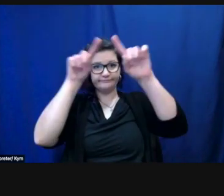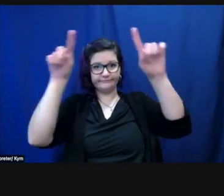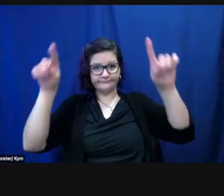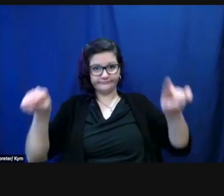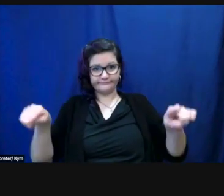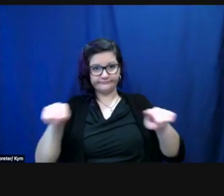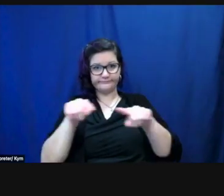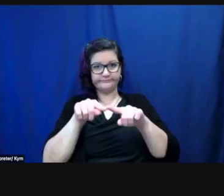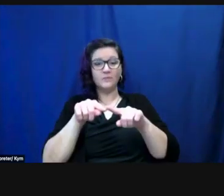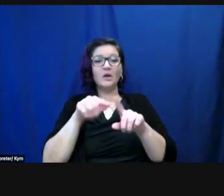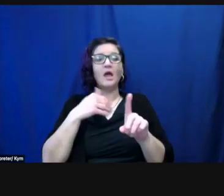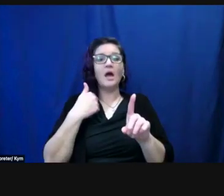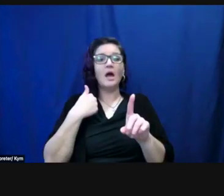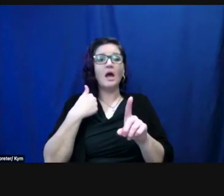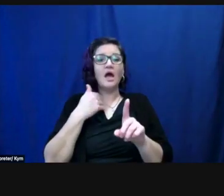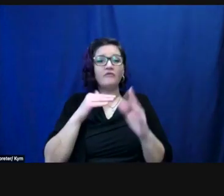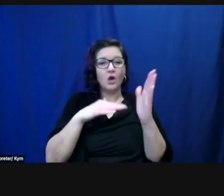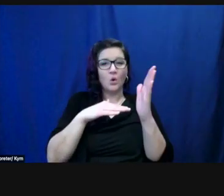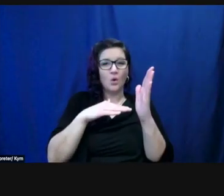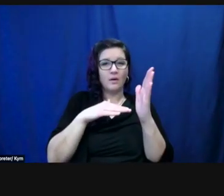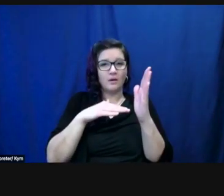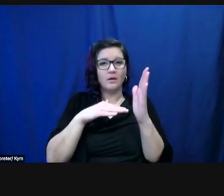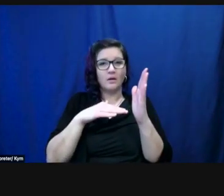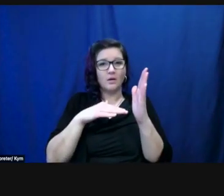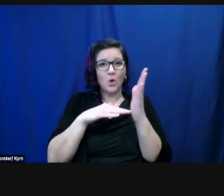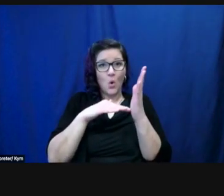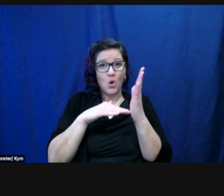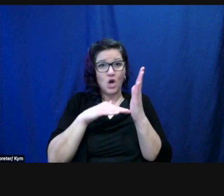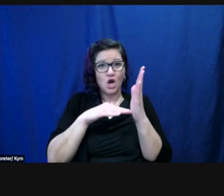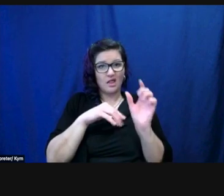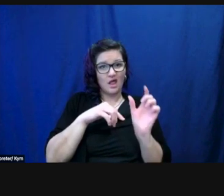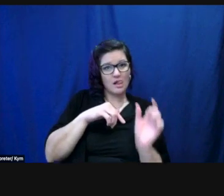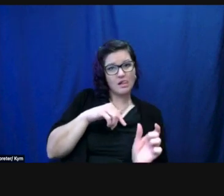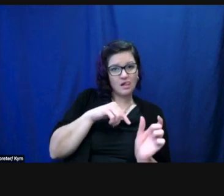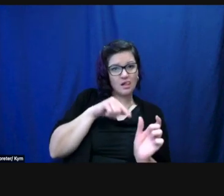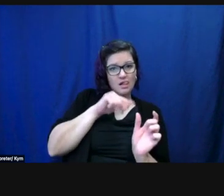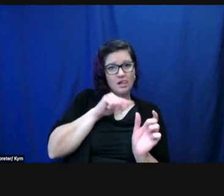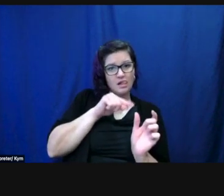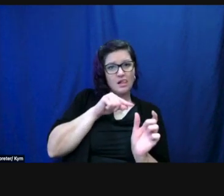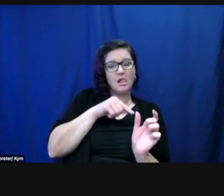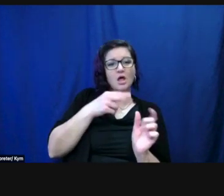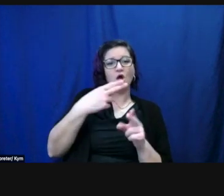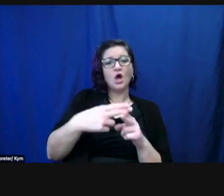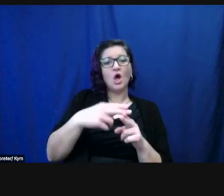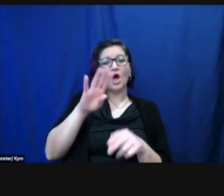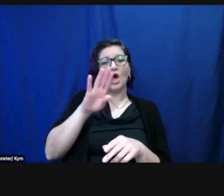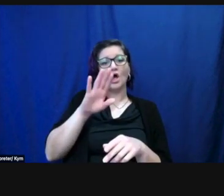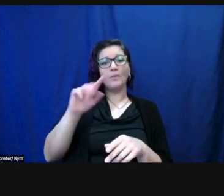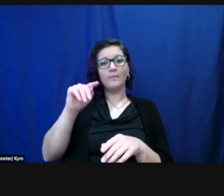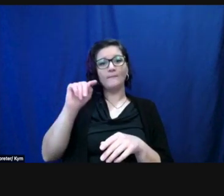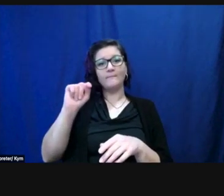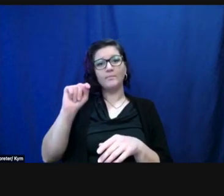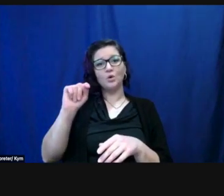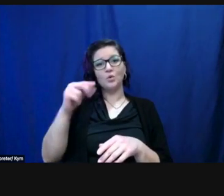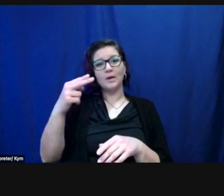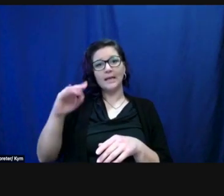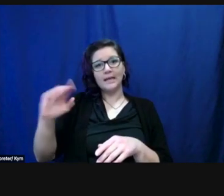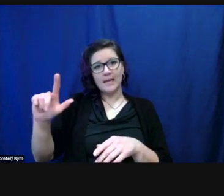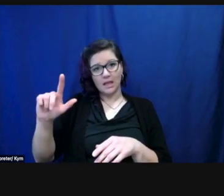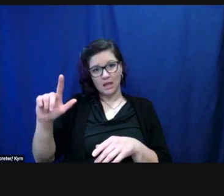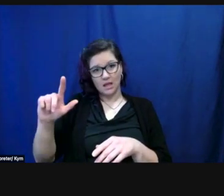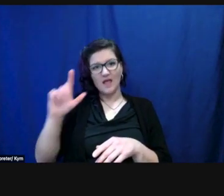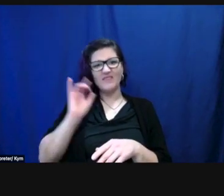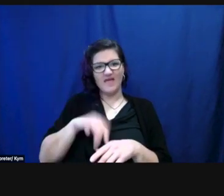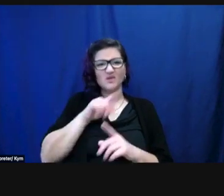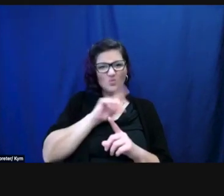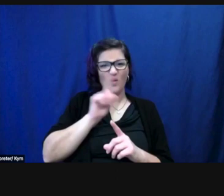there's a little corner down that sticks out, and it's called the Boot Hill. And Sykeston, Missouri is down in